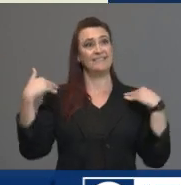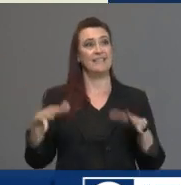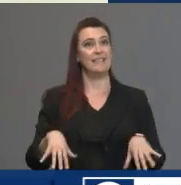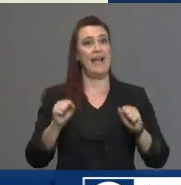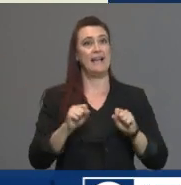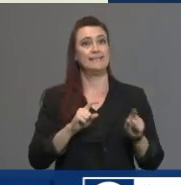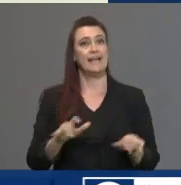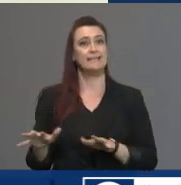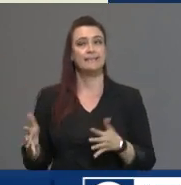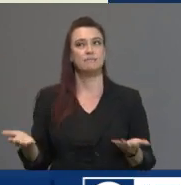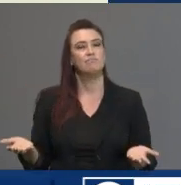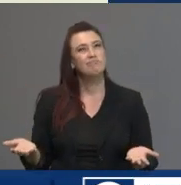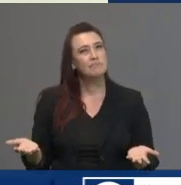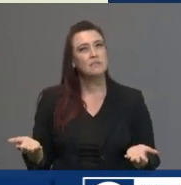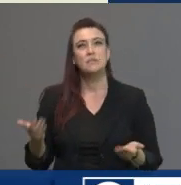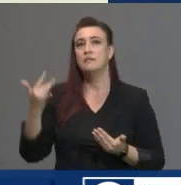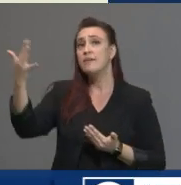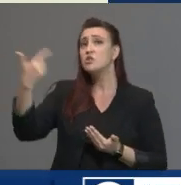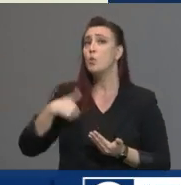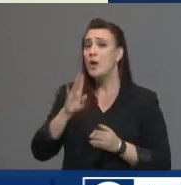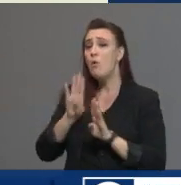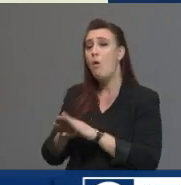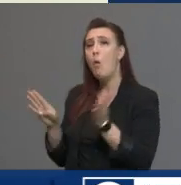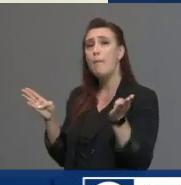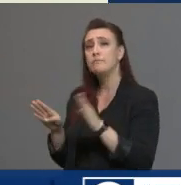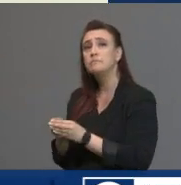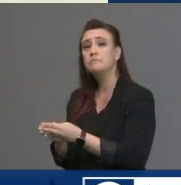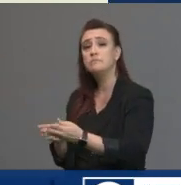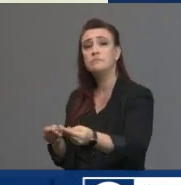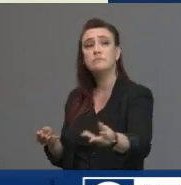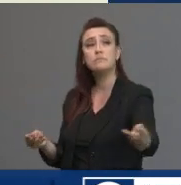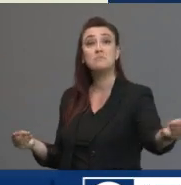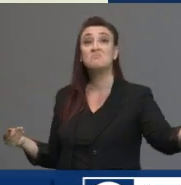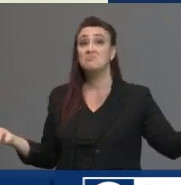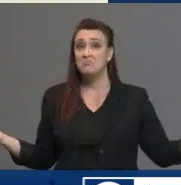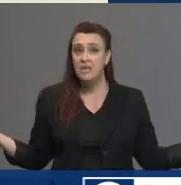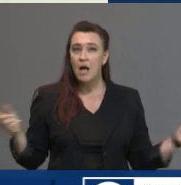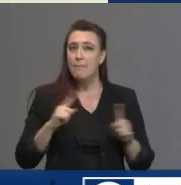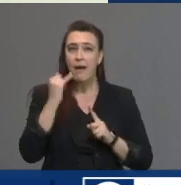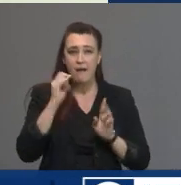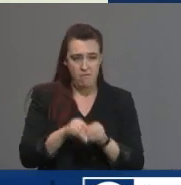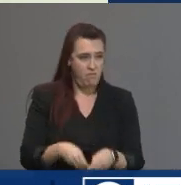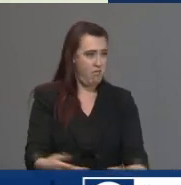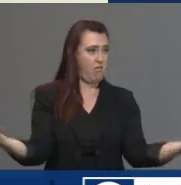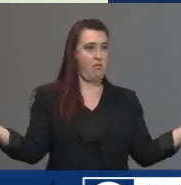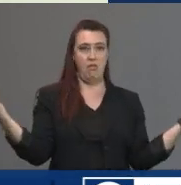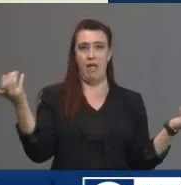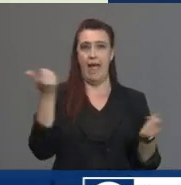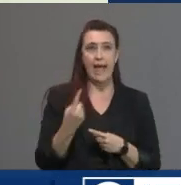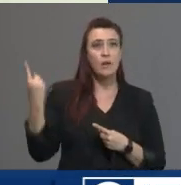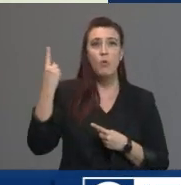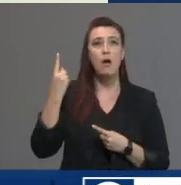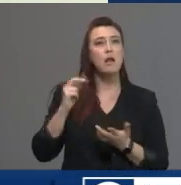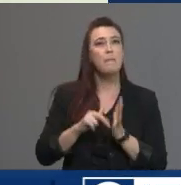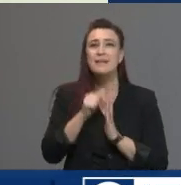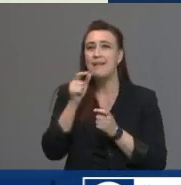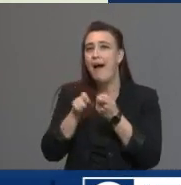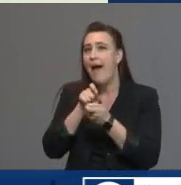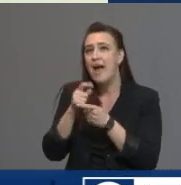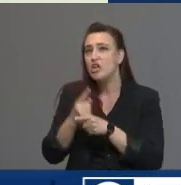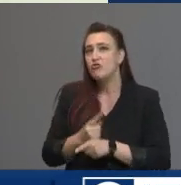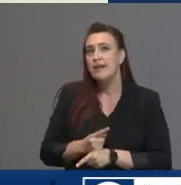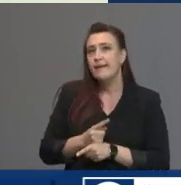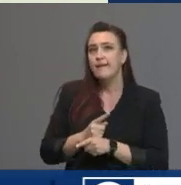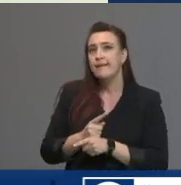we will be able to open that up as well. What that would do is not give us an accurate reading on where we are in terms